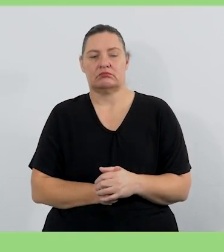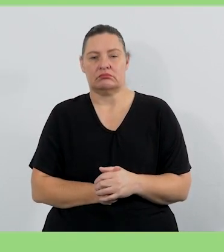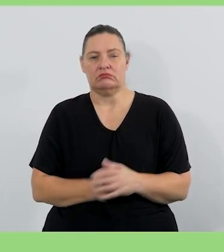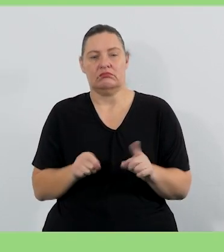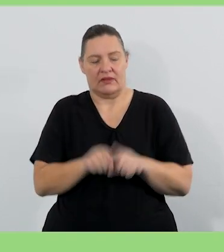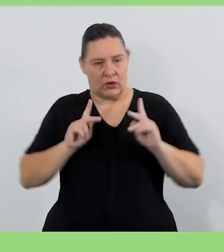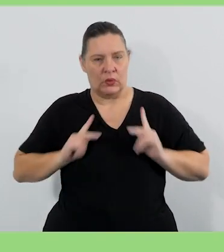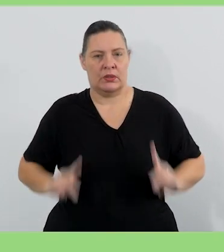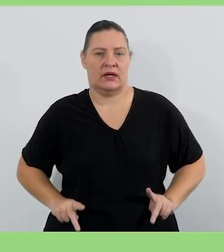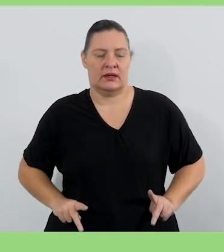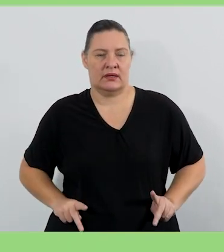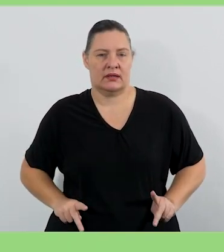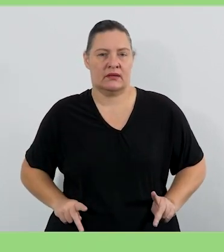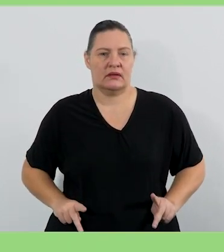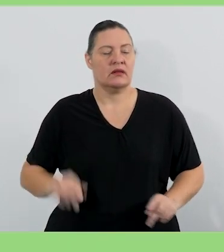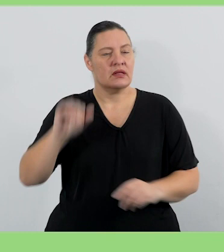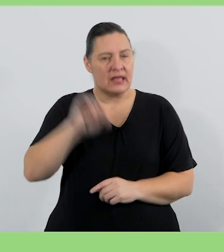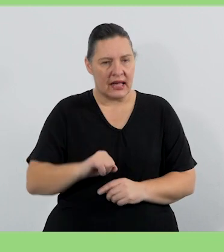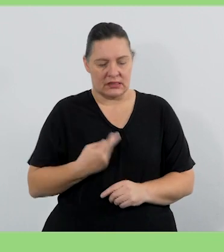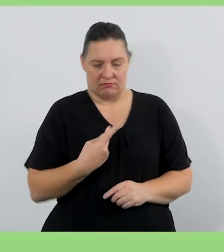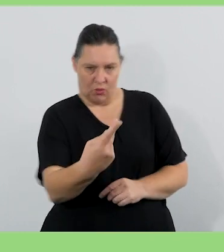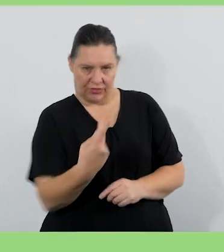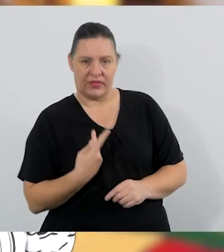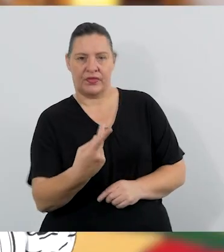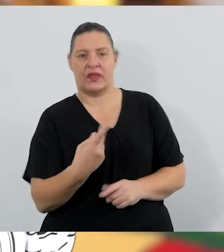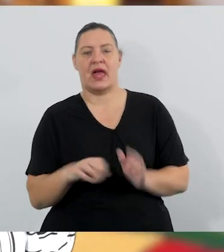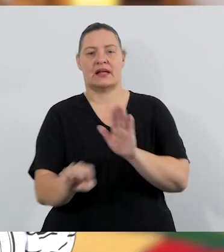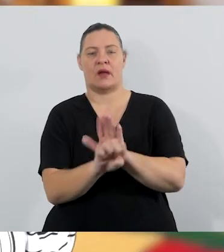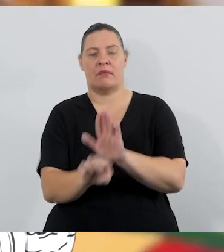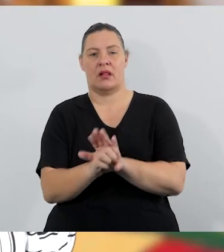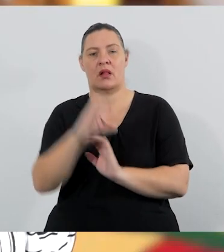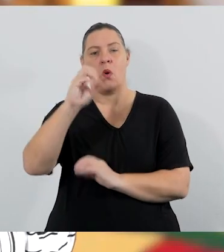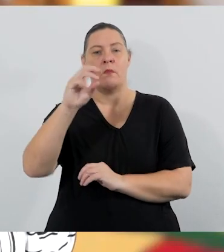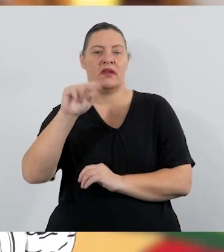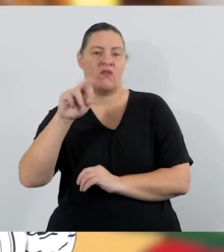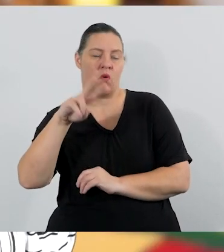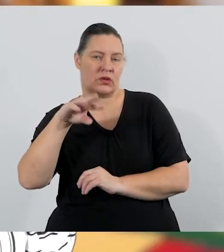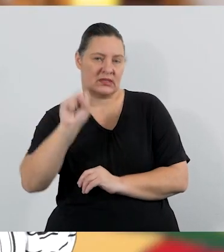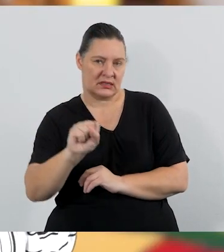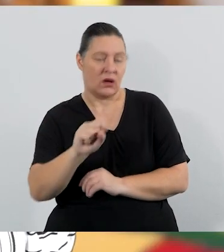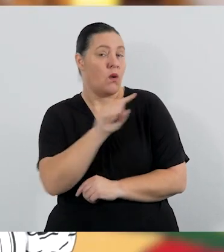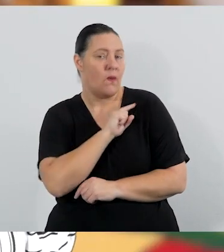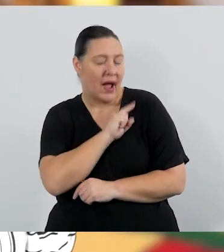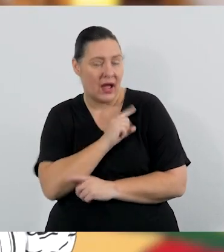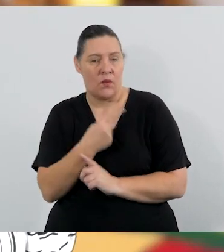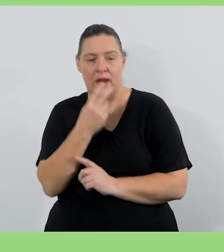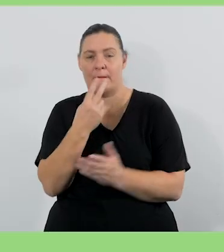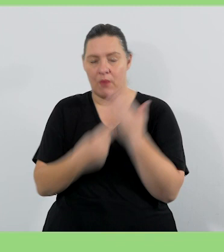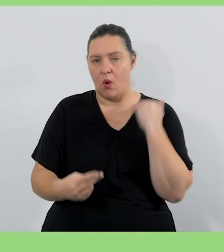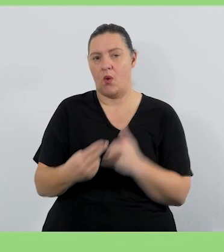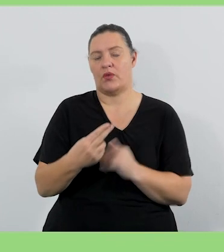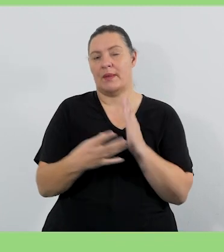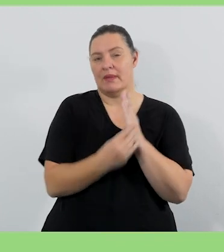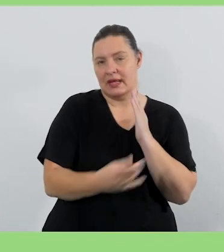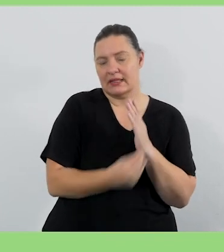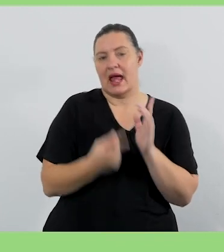we also have human beings. Yes, you and I are an example of omnivores as well, because we eat both